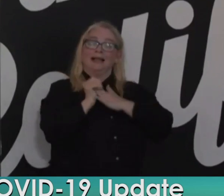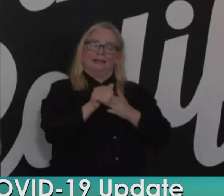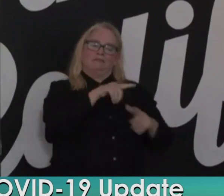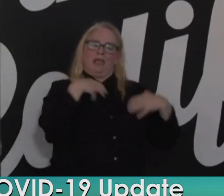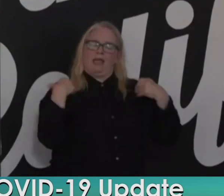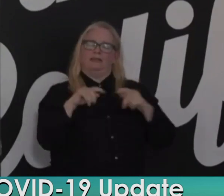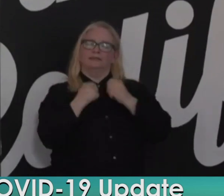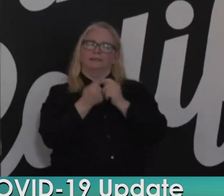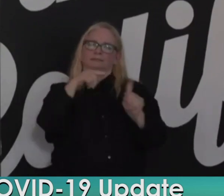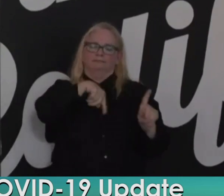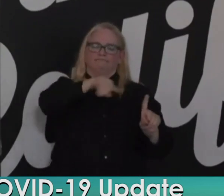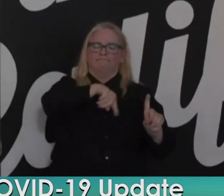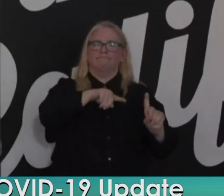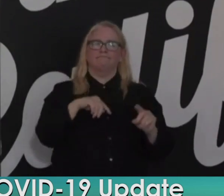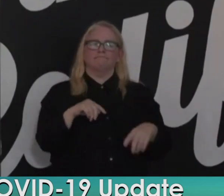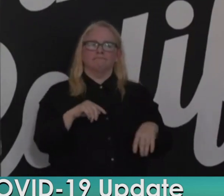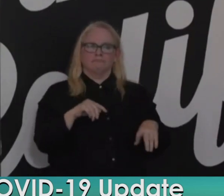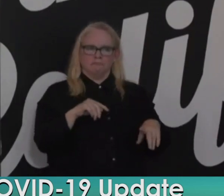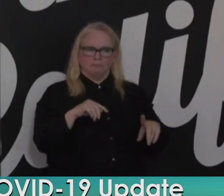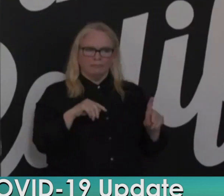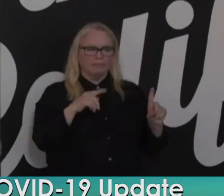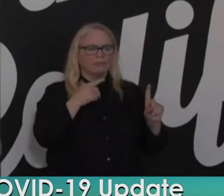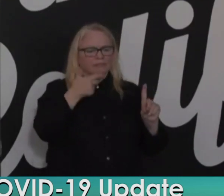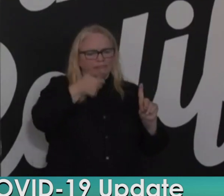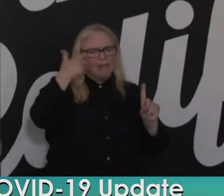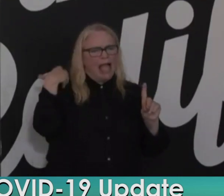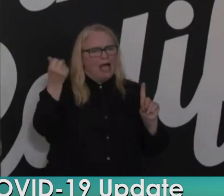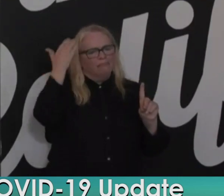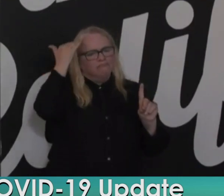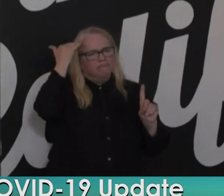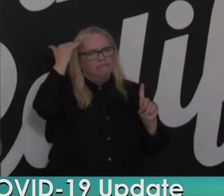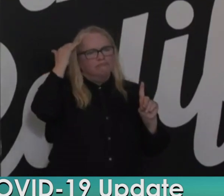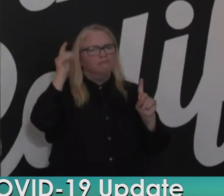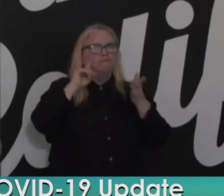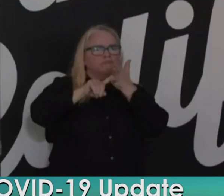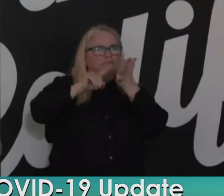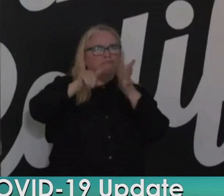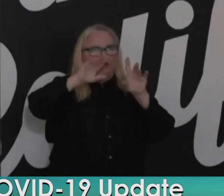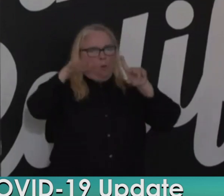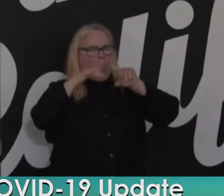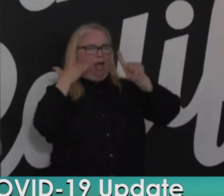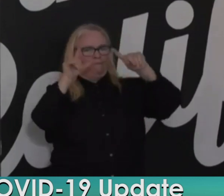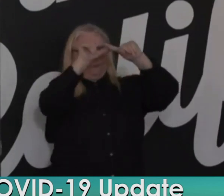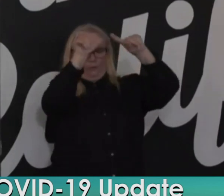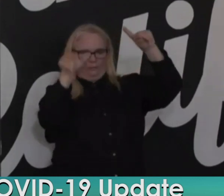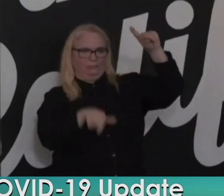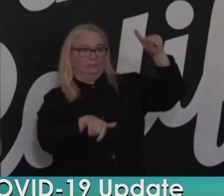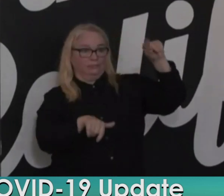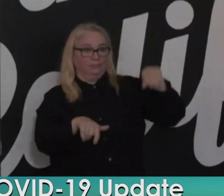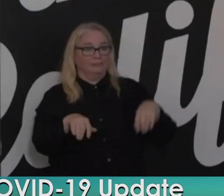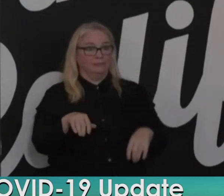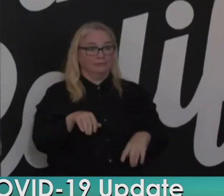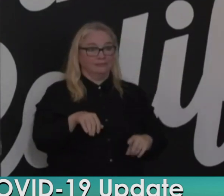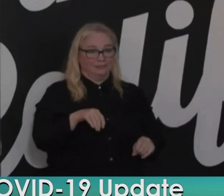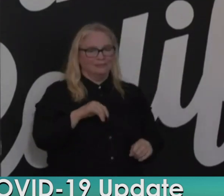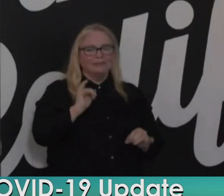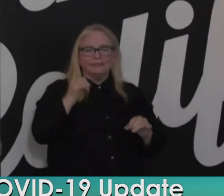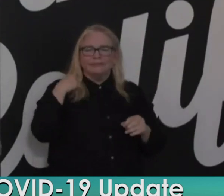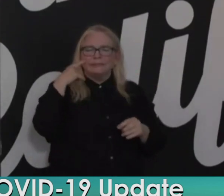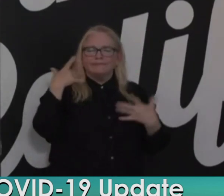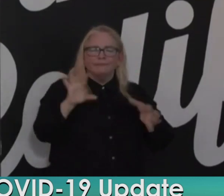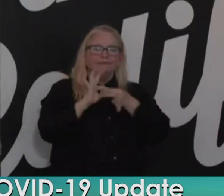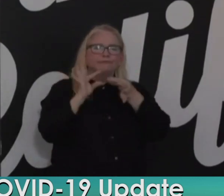counsel with public health officials all across the state of California. As we said yesterday, we'll be putting out the guidelines